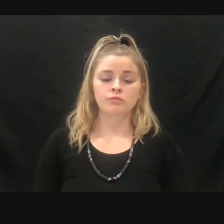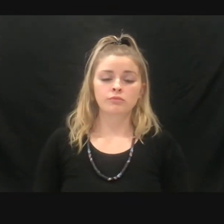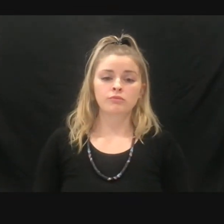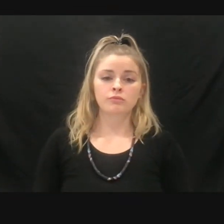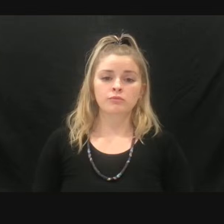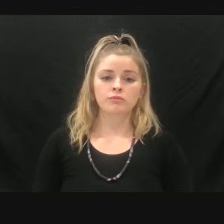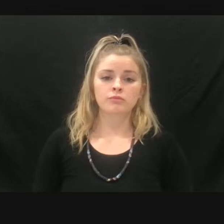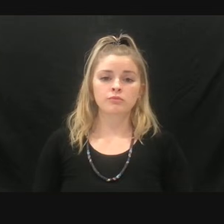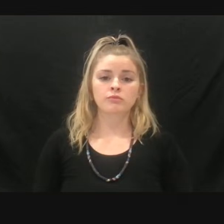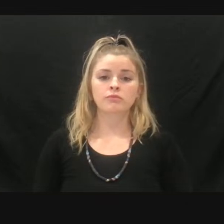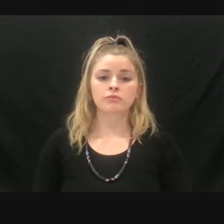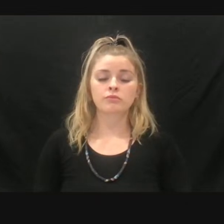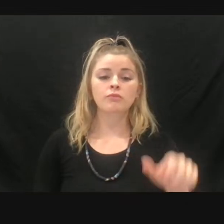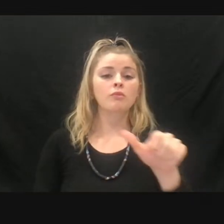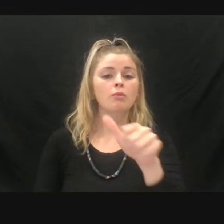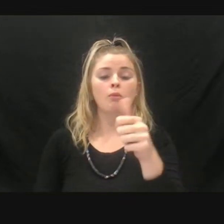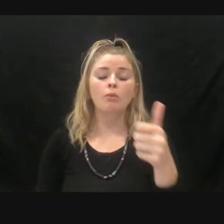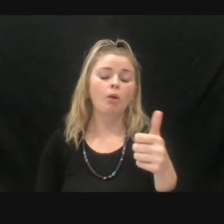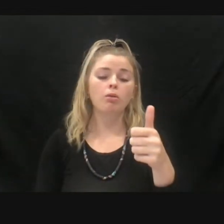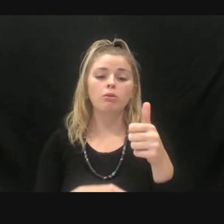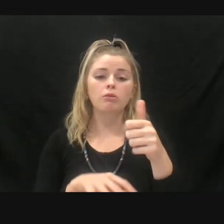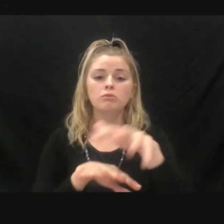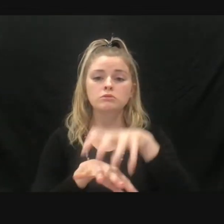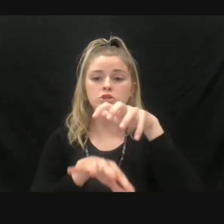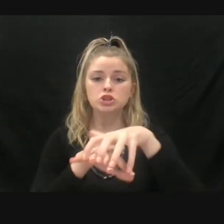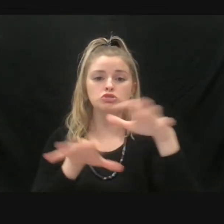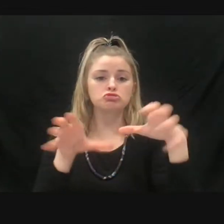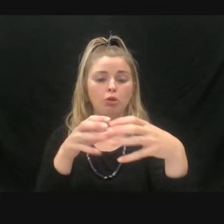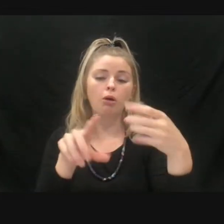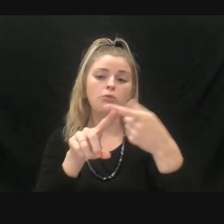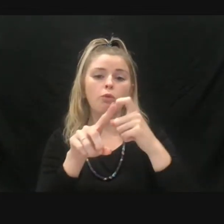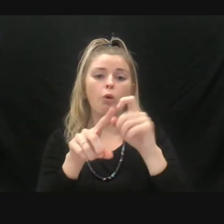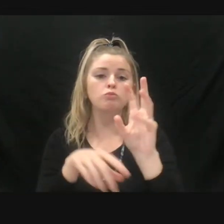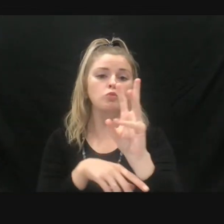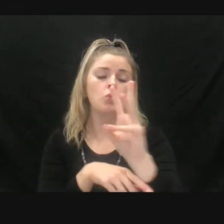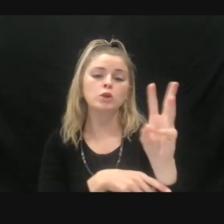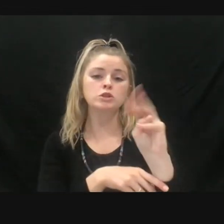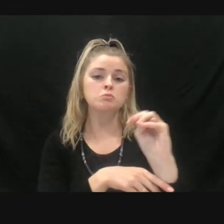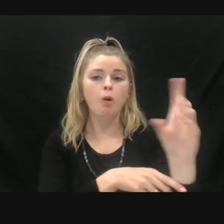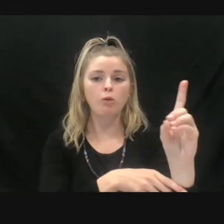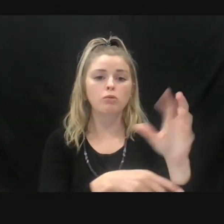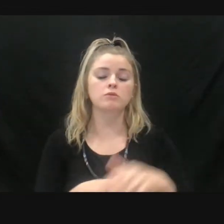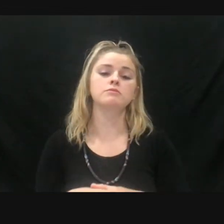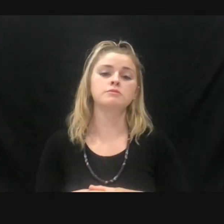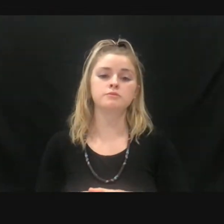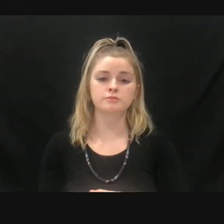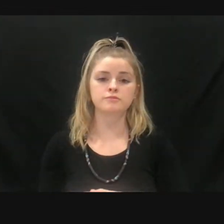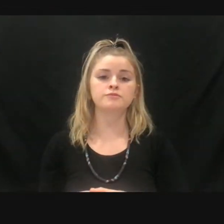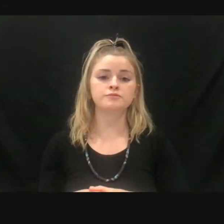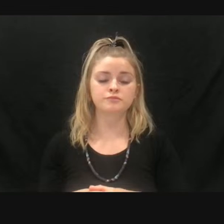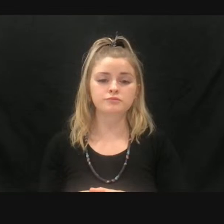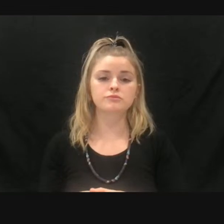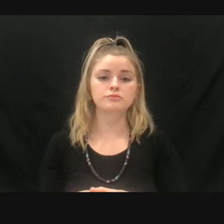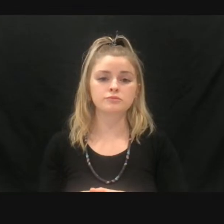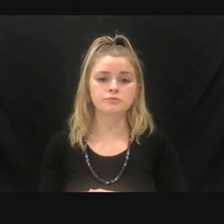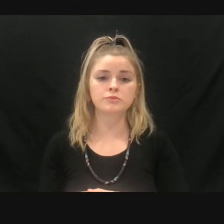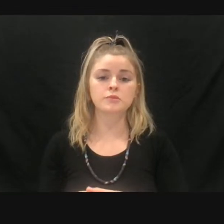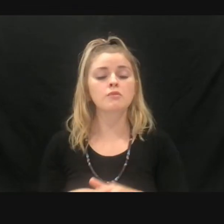River Band of Shawnees in Western Maryland, as well as the North Carolina Lumbees, now of